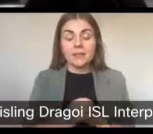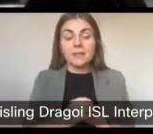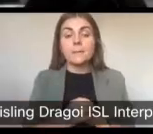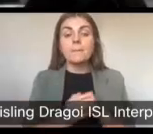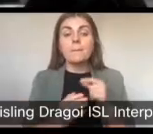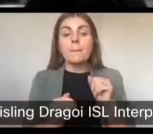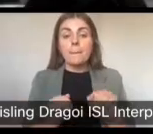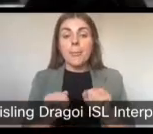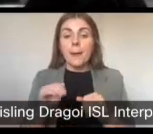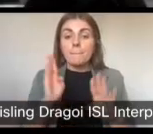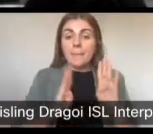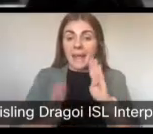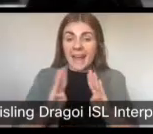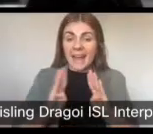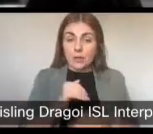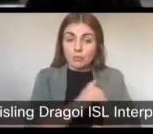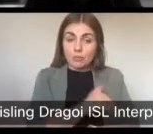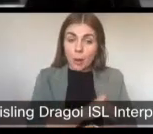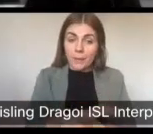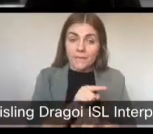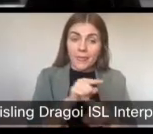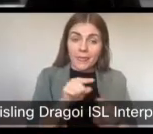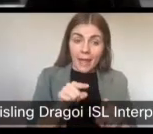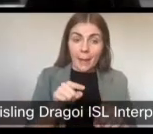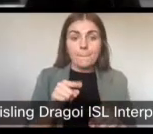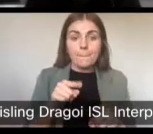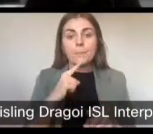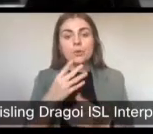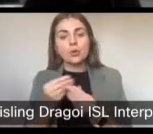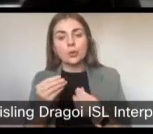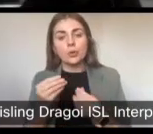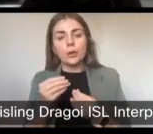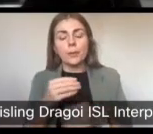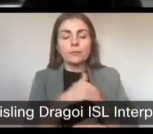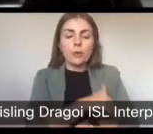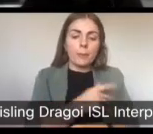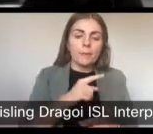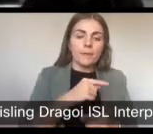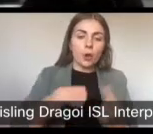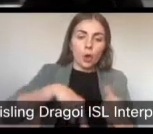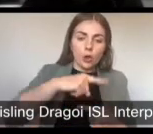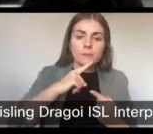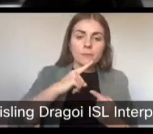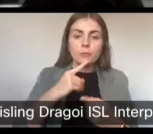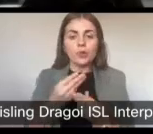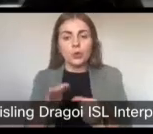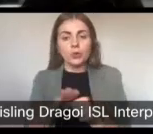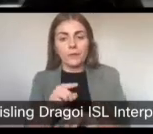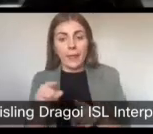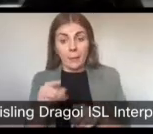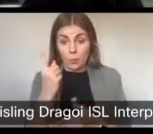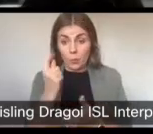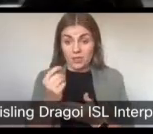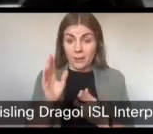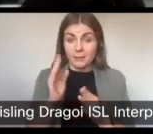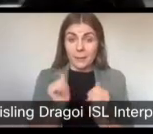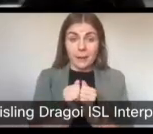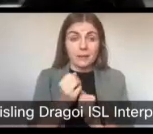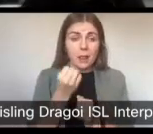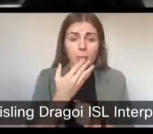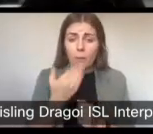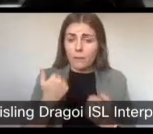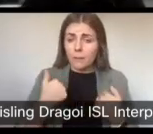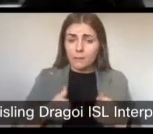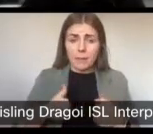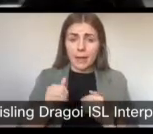are solutions to them. So for example, when I was doing my research, I met this guy, really nice guy, who was experiencing homelessness, and he